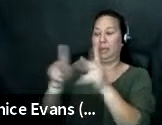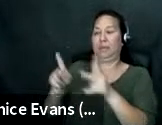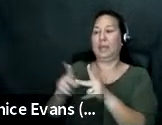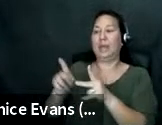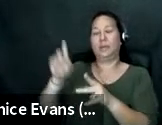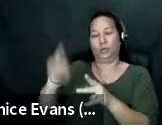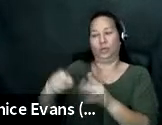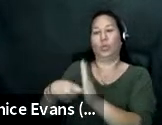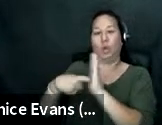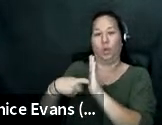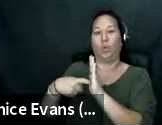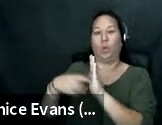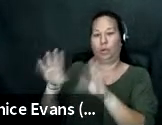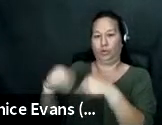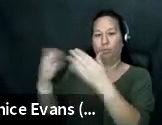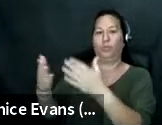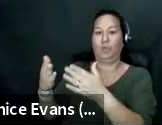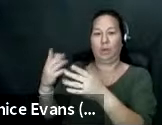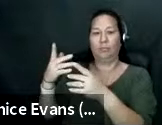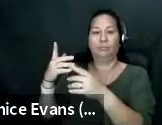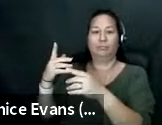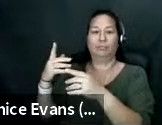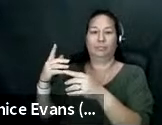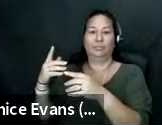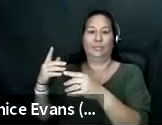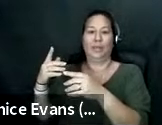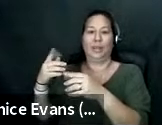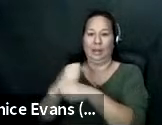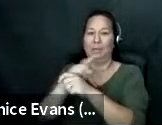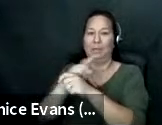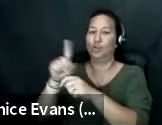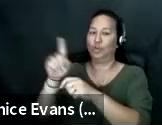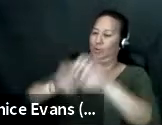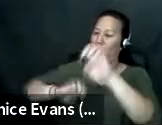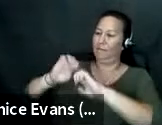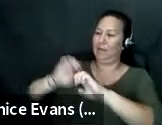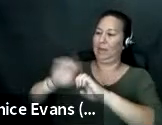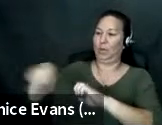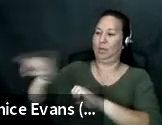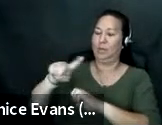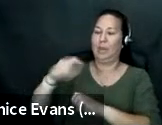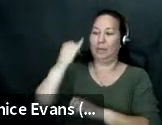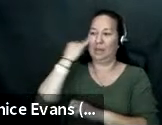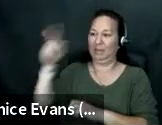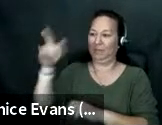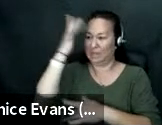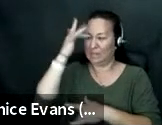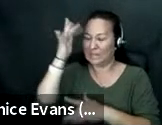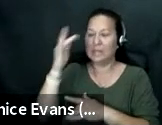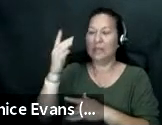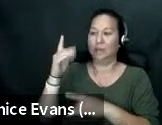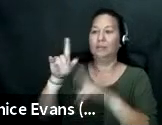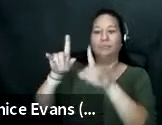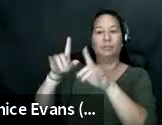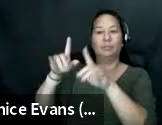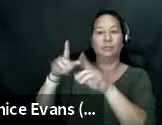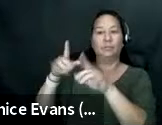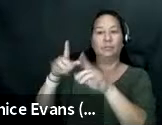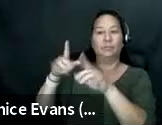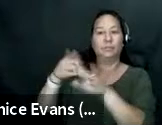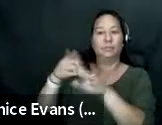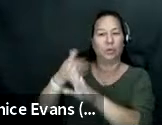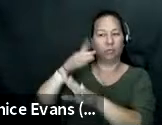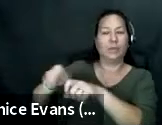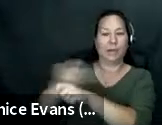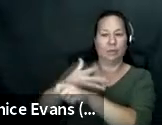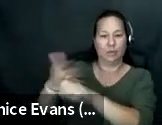Great. And Eileen, while I've got you, I'm going to take the liberty actually of grabbing one of the questions in the Q&A. And the question